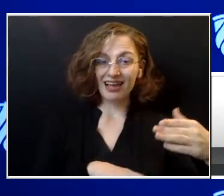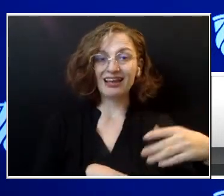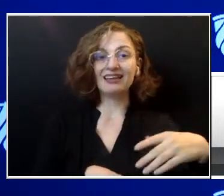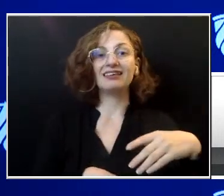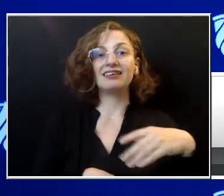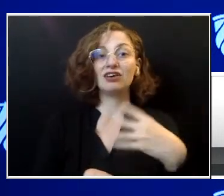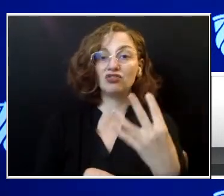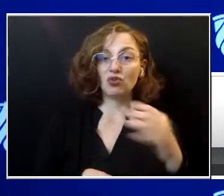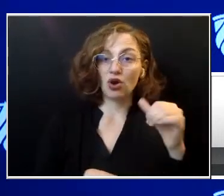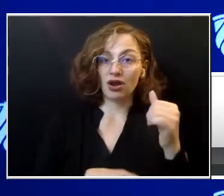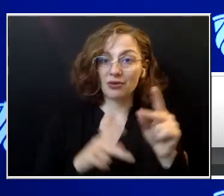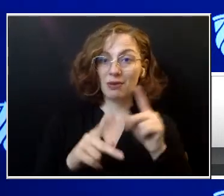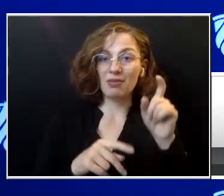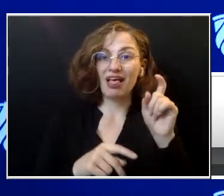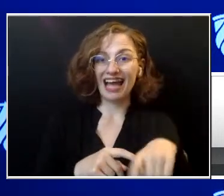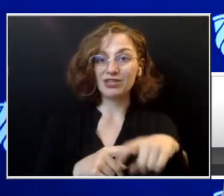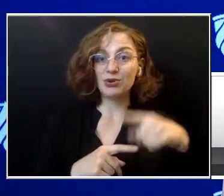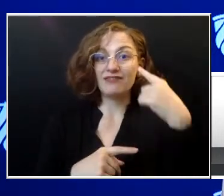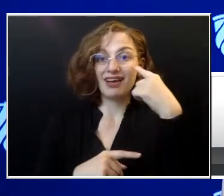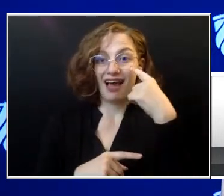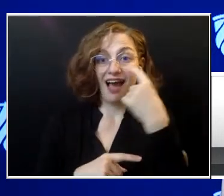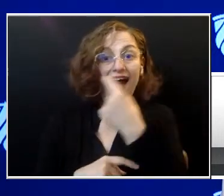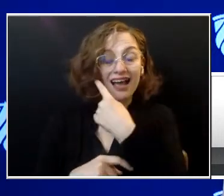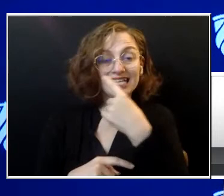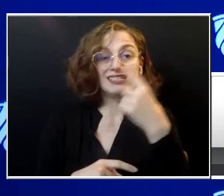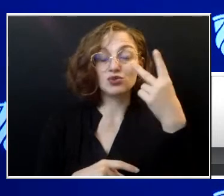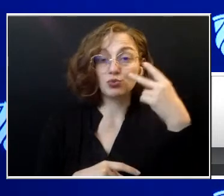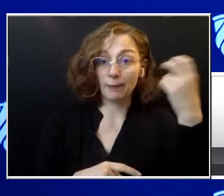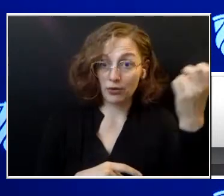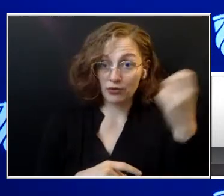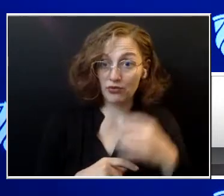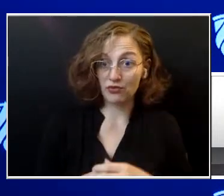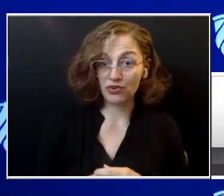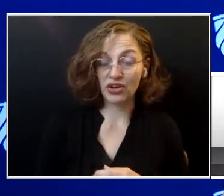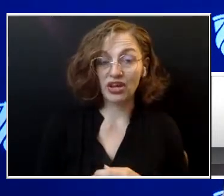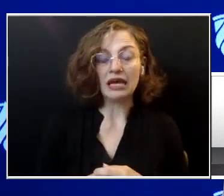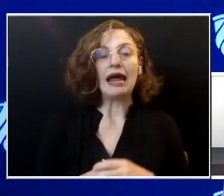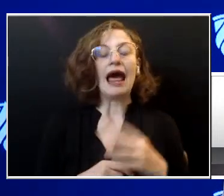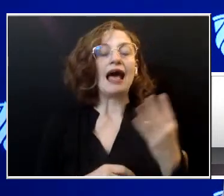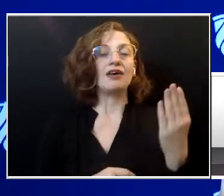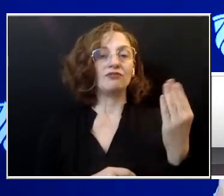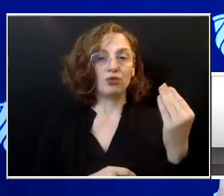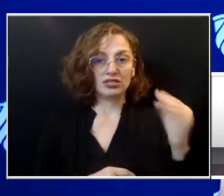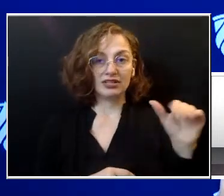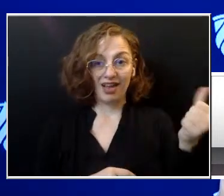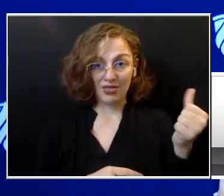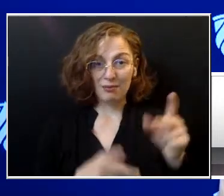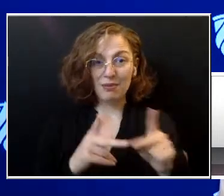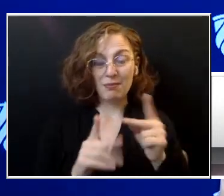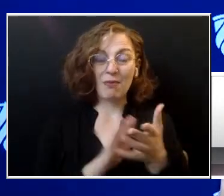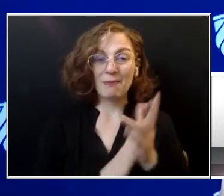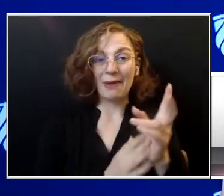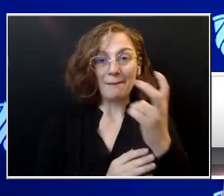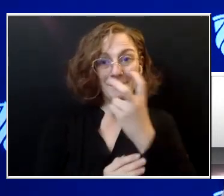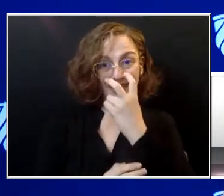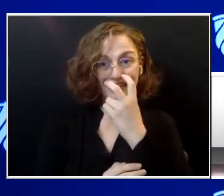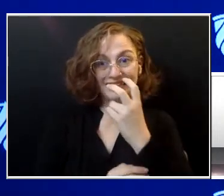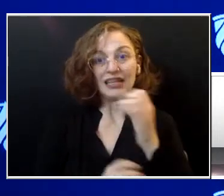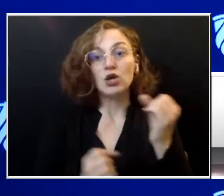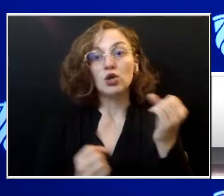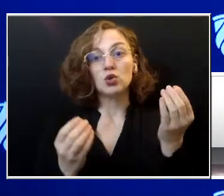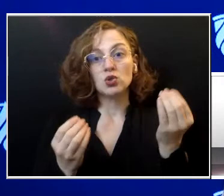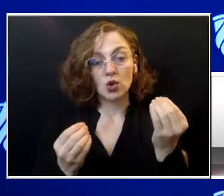we call enucleation. And then, of course, 14 others lost their vision as well. So all of these things add to